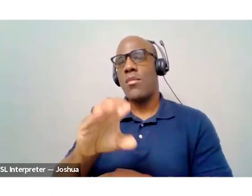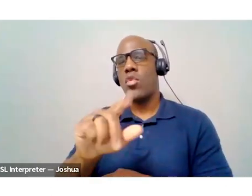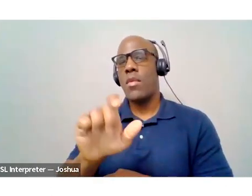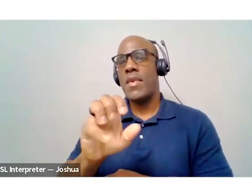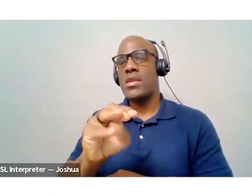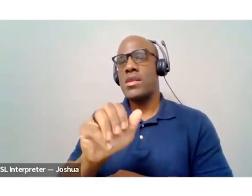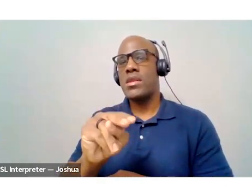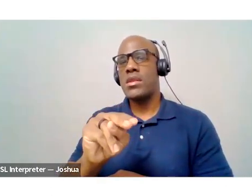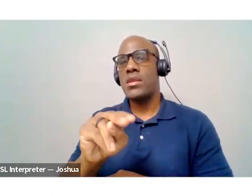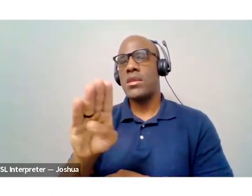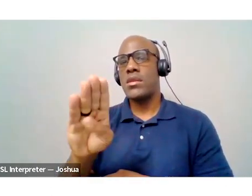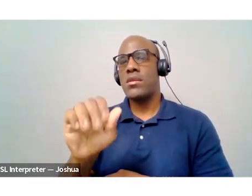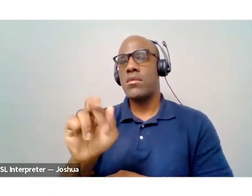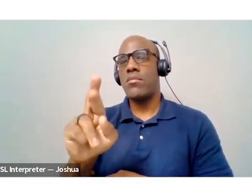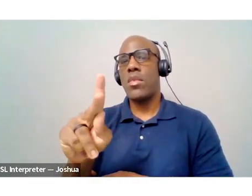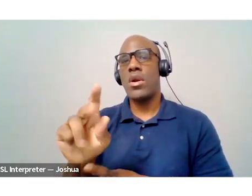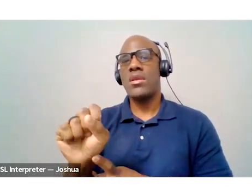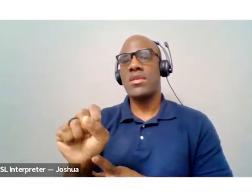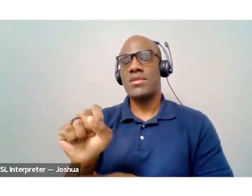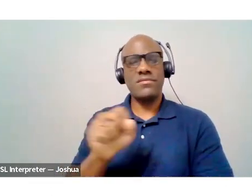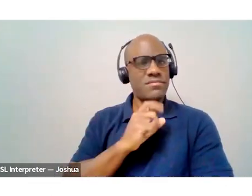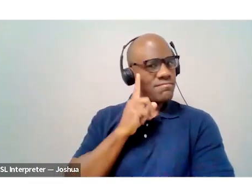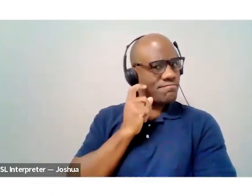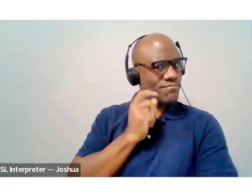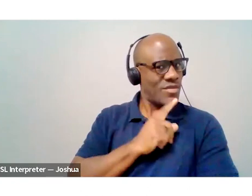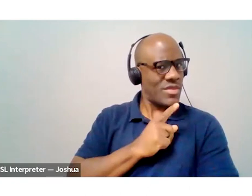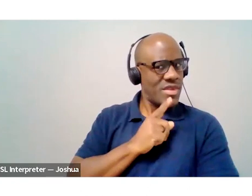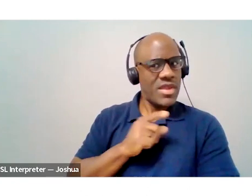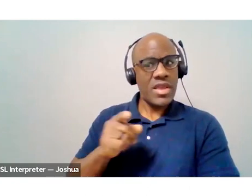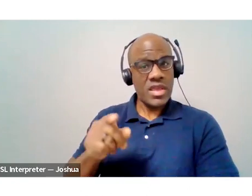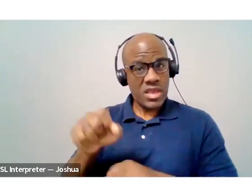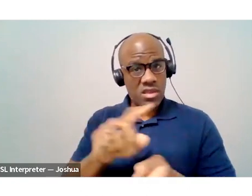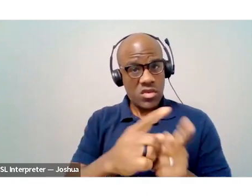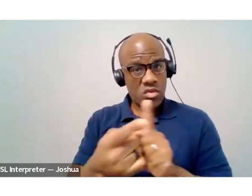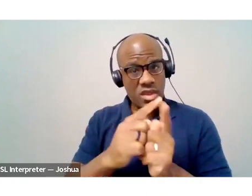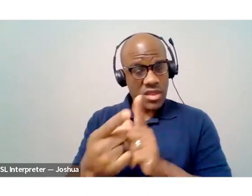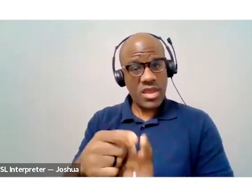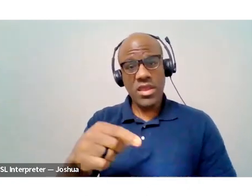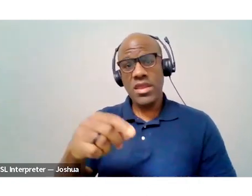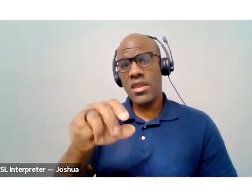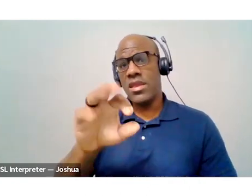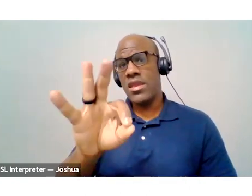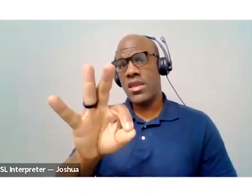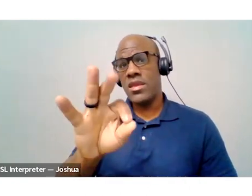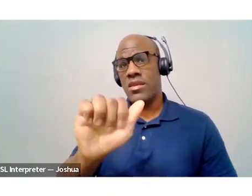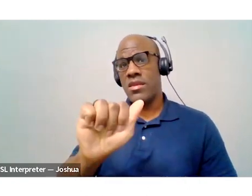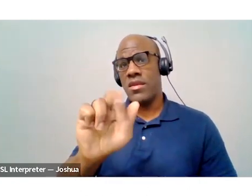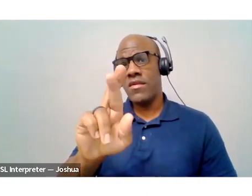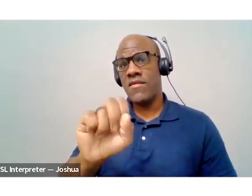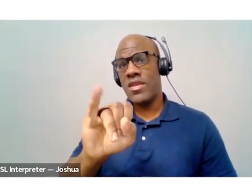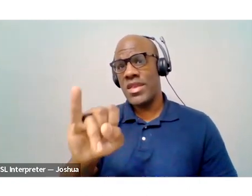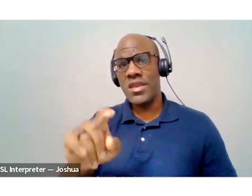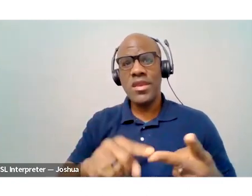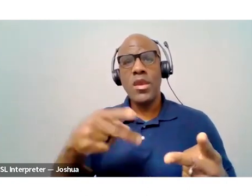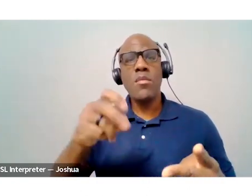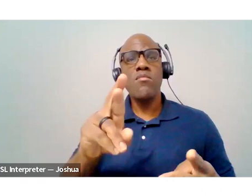not a translator of Farsi, of Persian, and maybe him and Daniel Ladinsky, who also